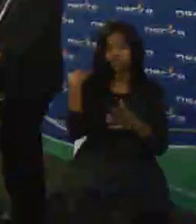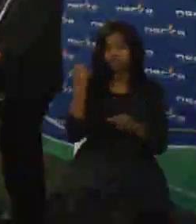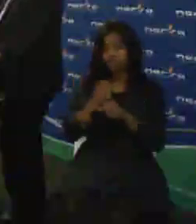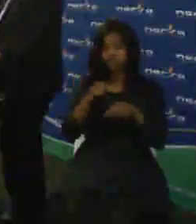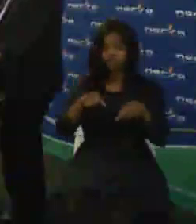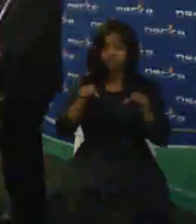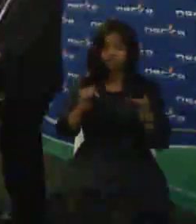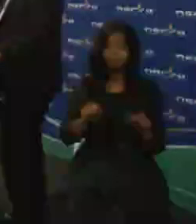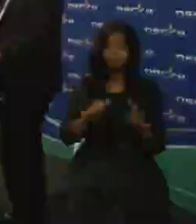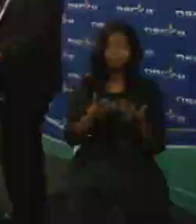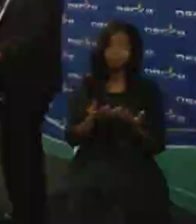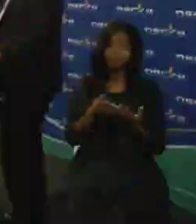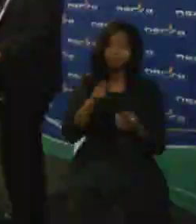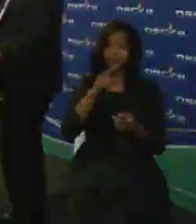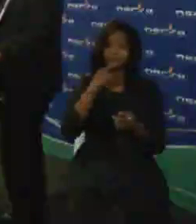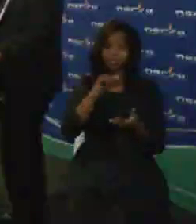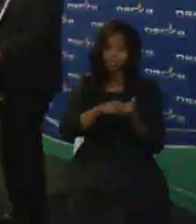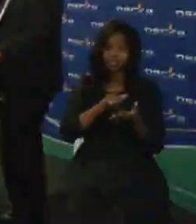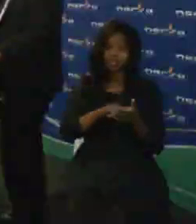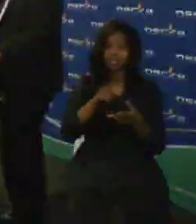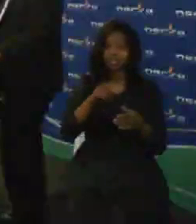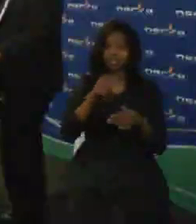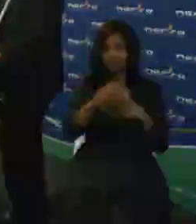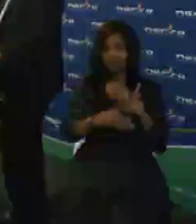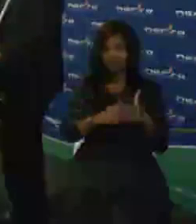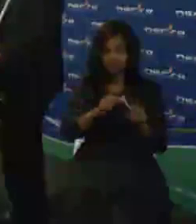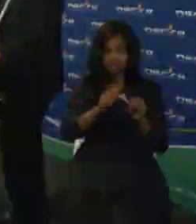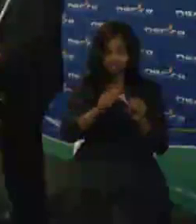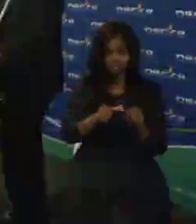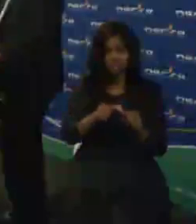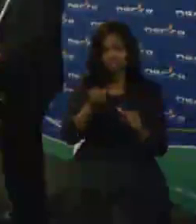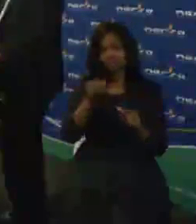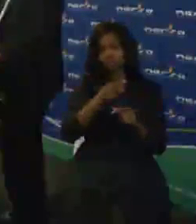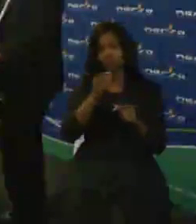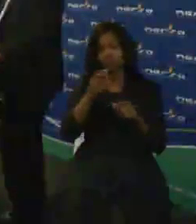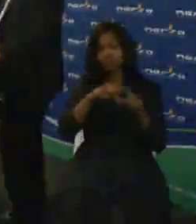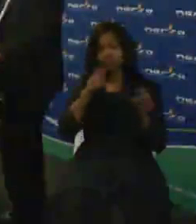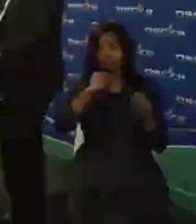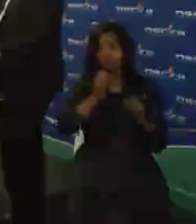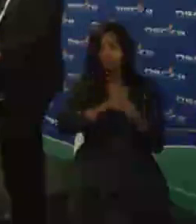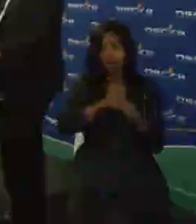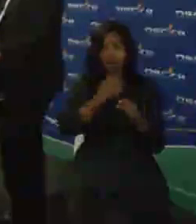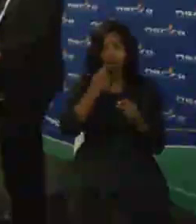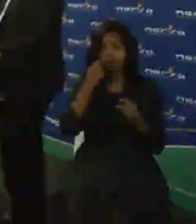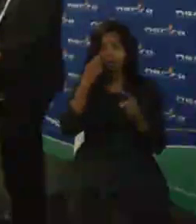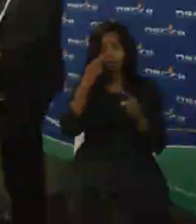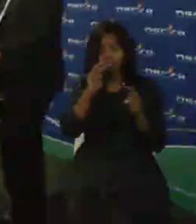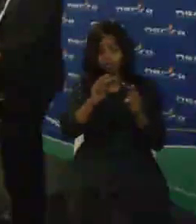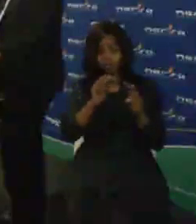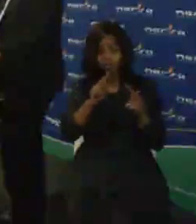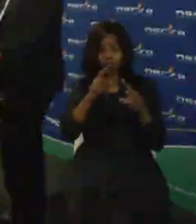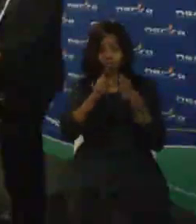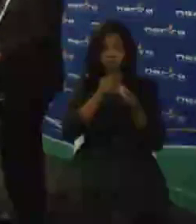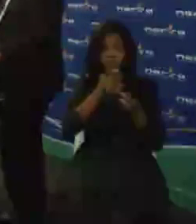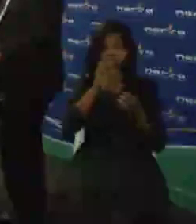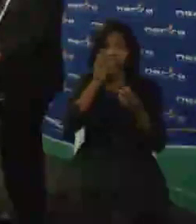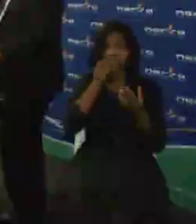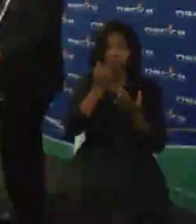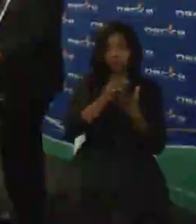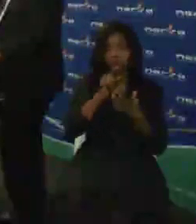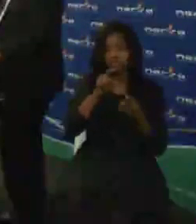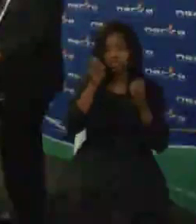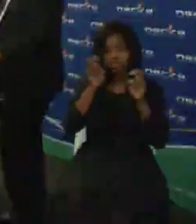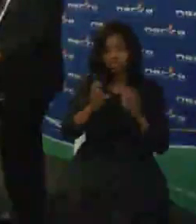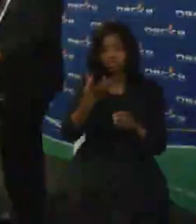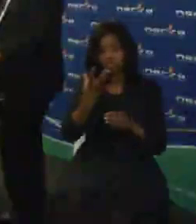Chair, it's that consistent from our perspective with the proposal that Eskom has on the